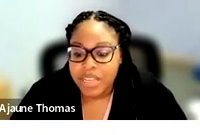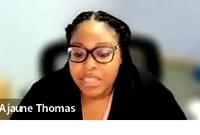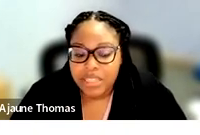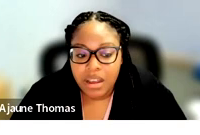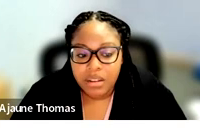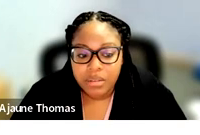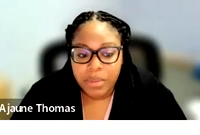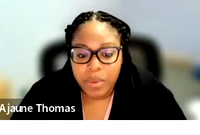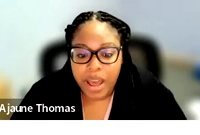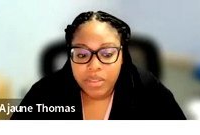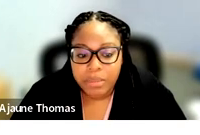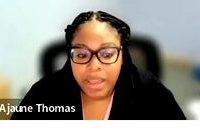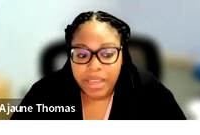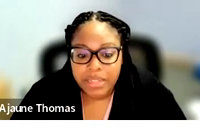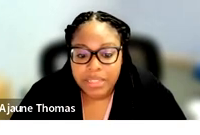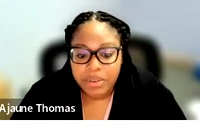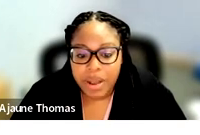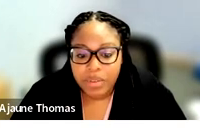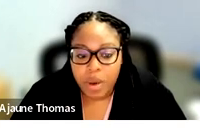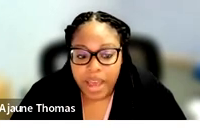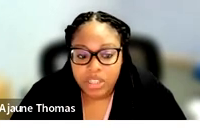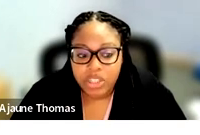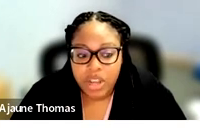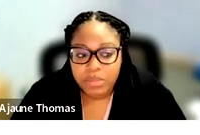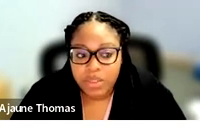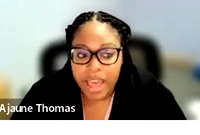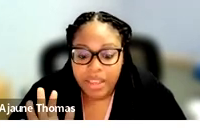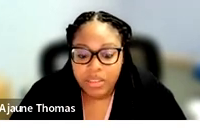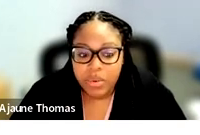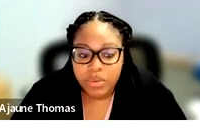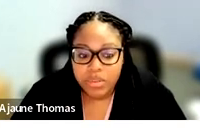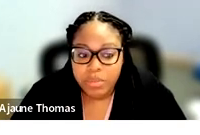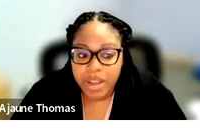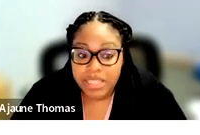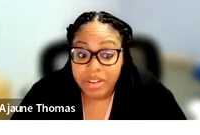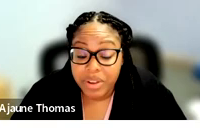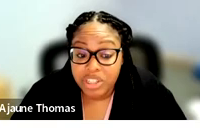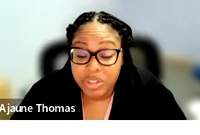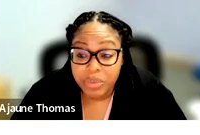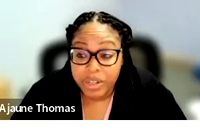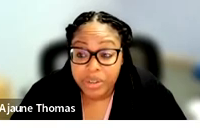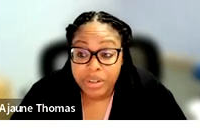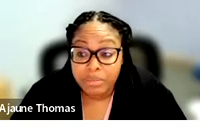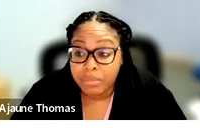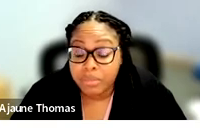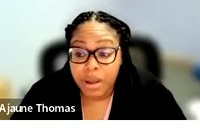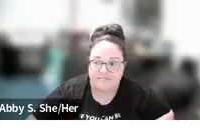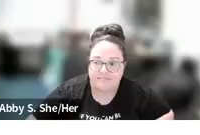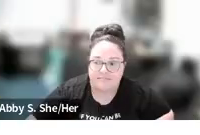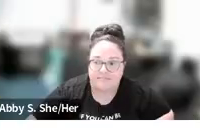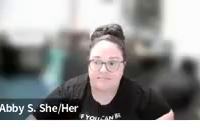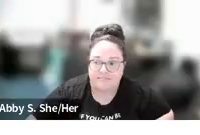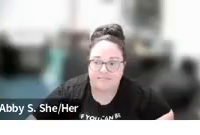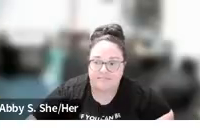the face around the band and around the watch, so that those prices can range to where you could